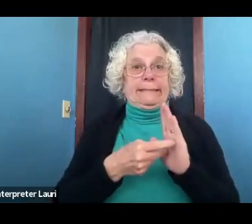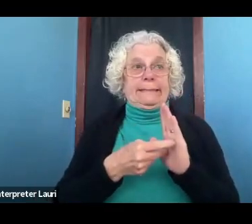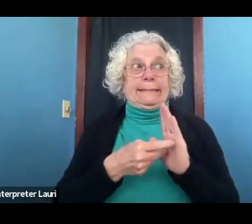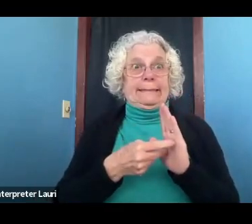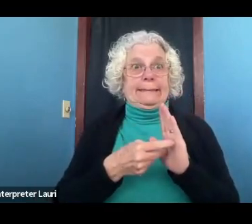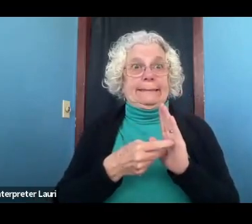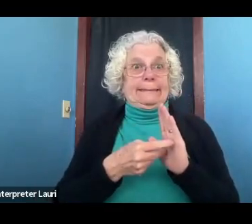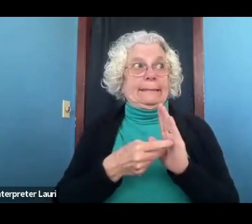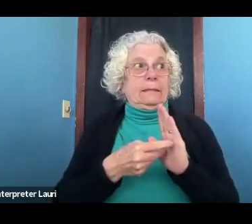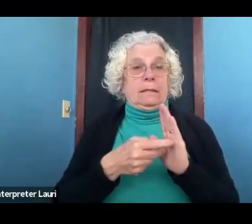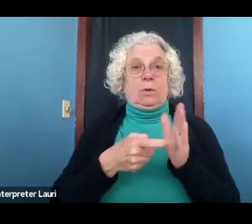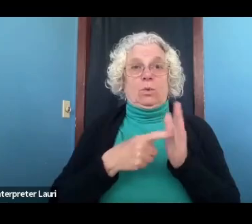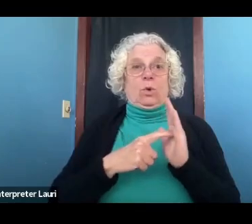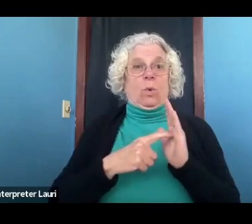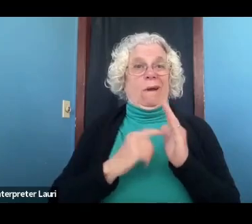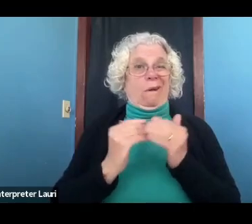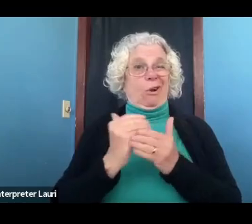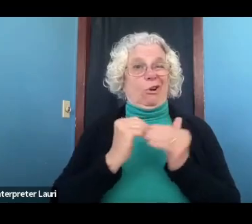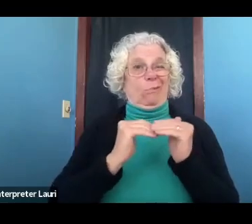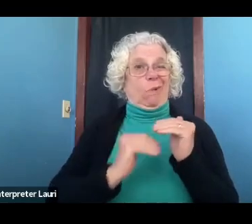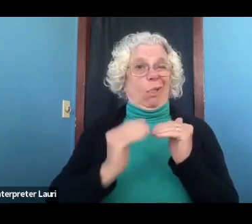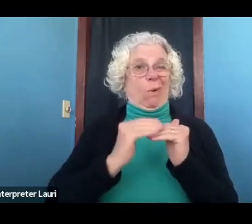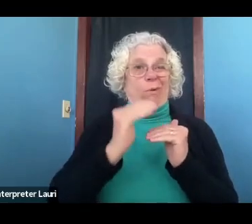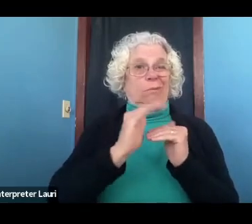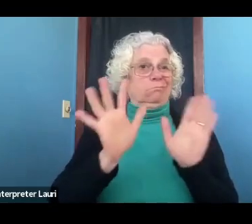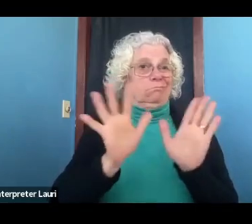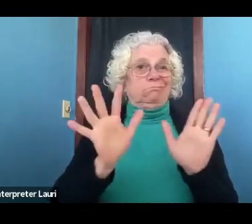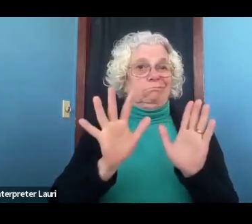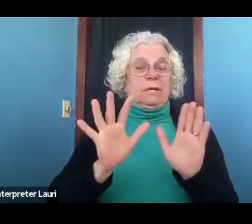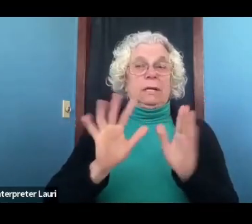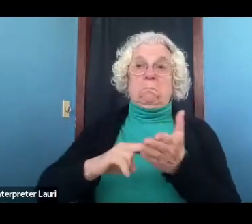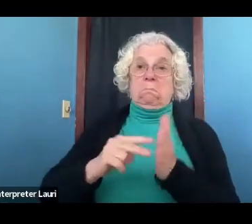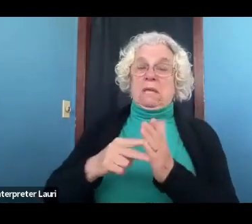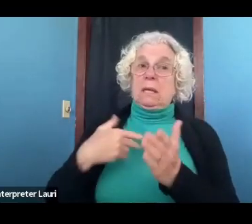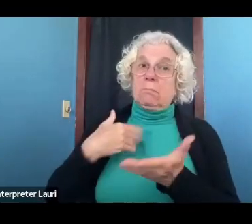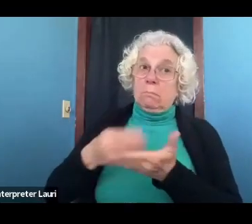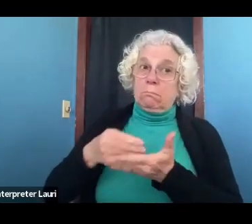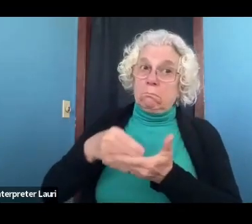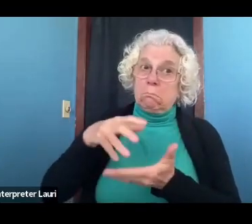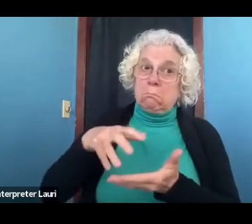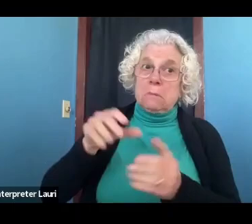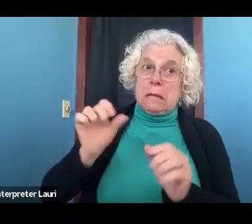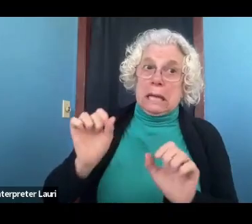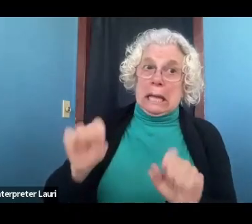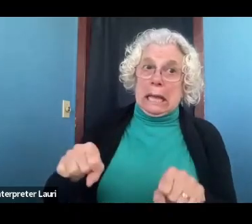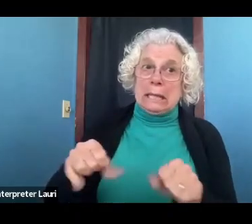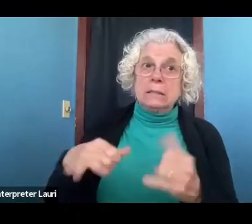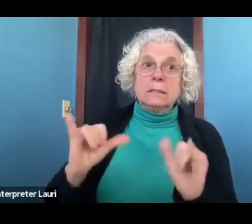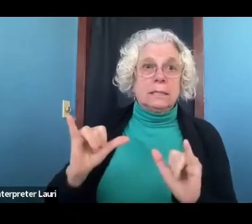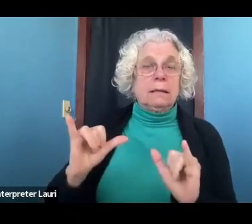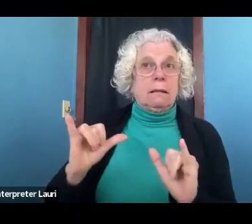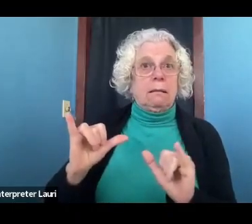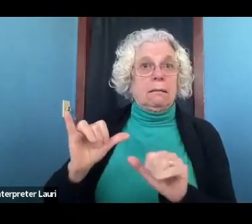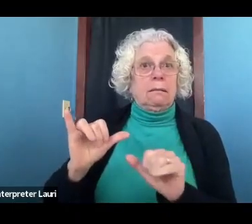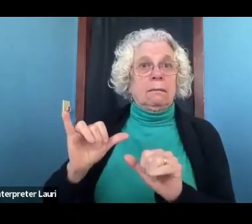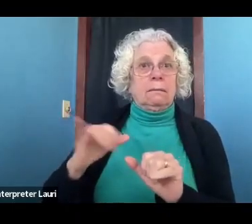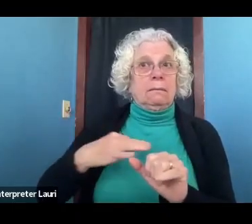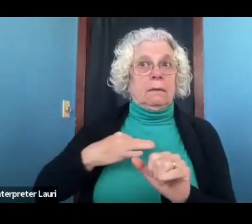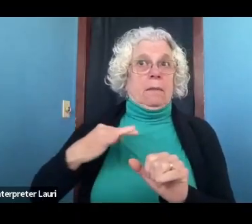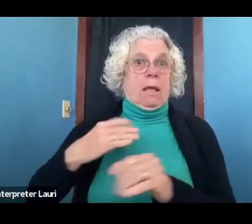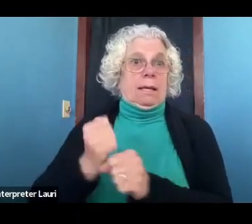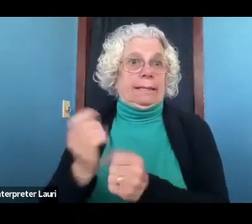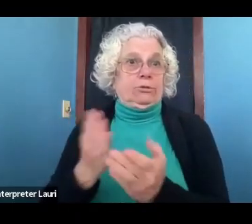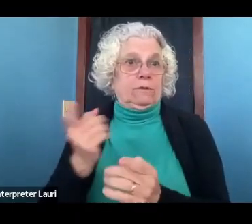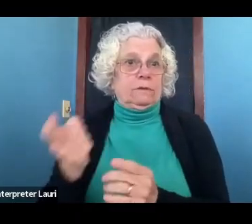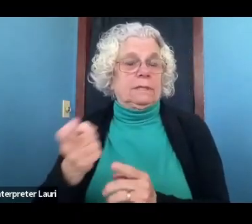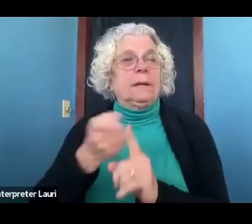income guideline. So you can have a lot of income and still be a client of Justice North because of the Older